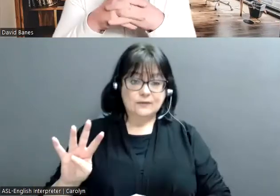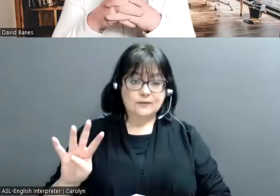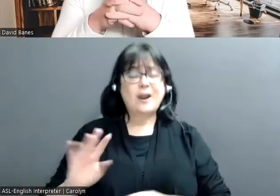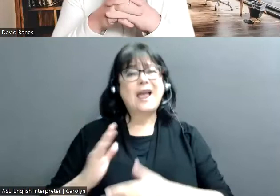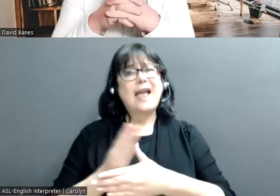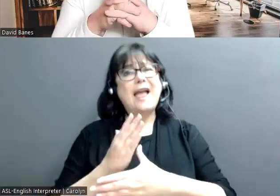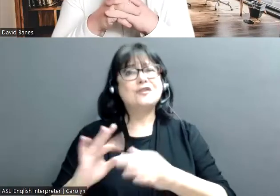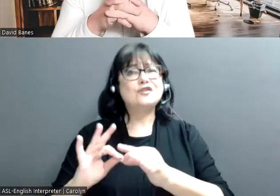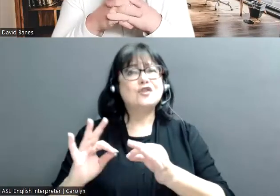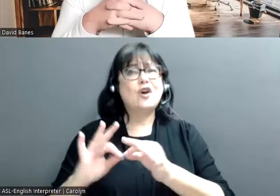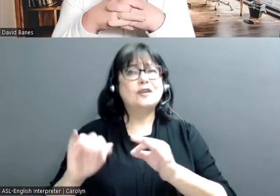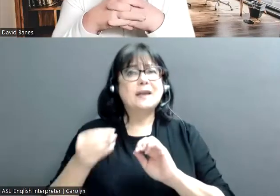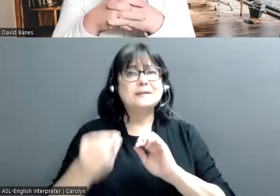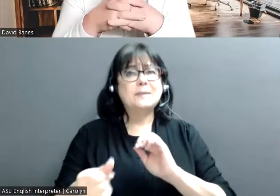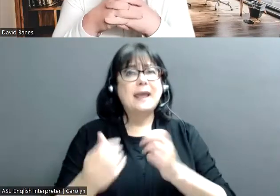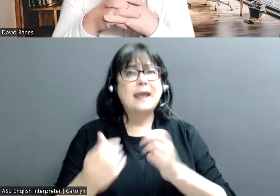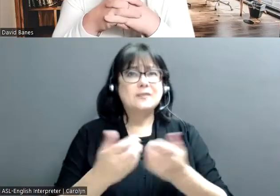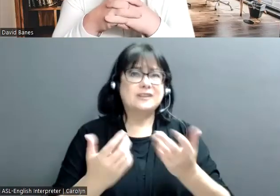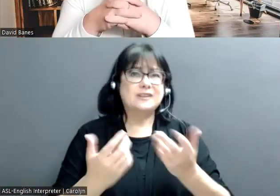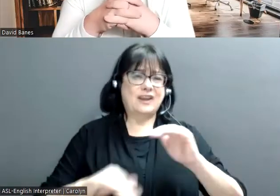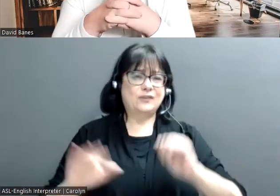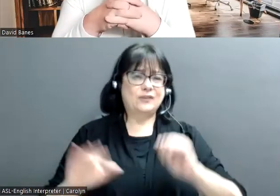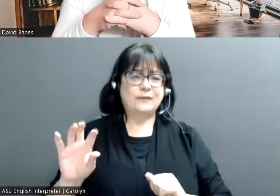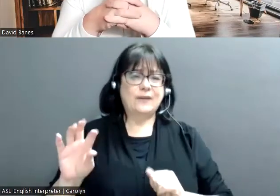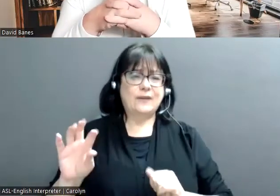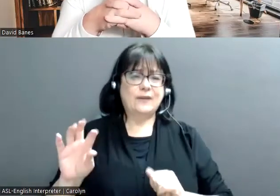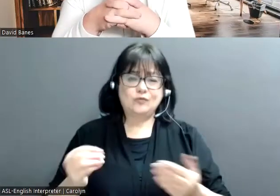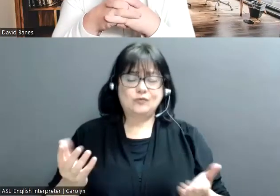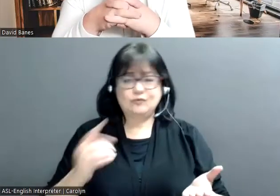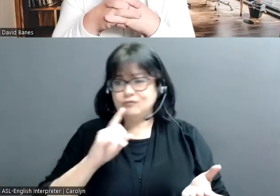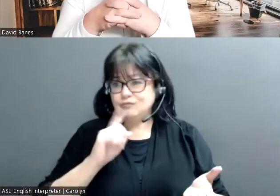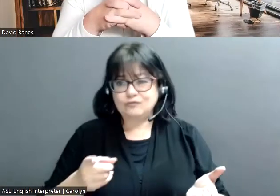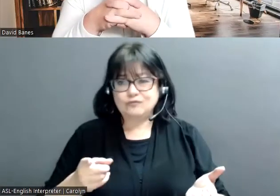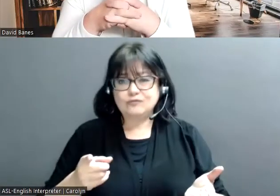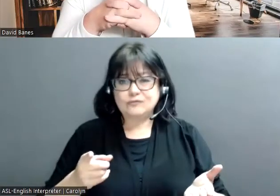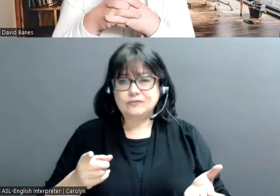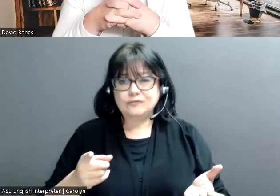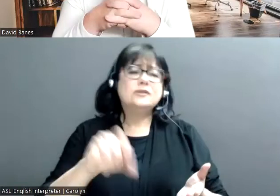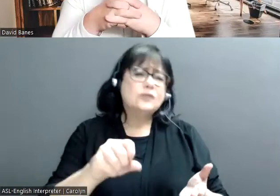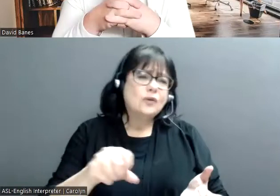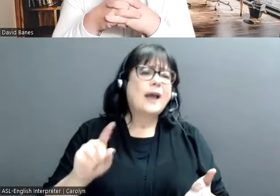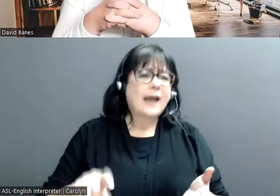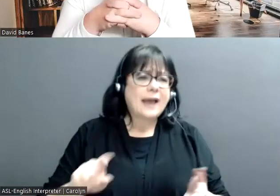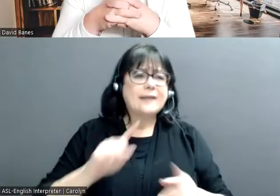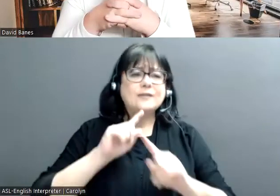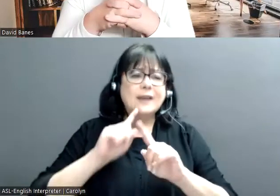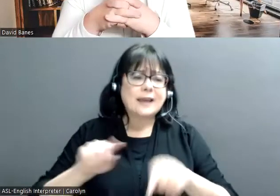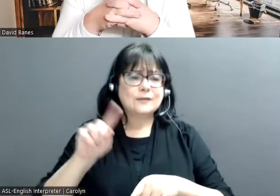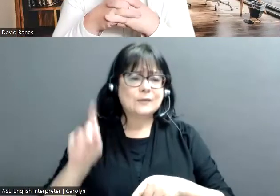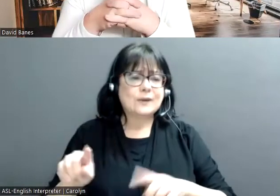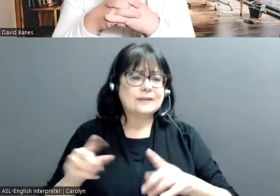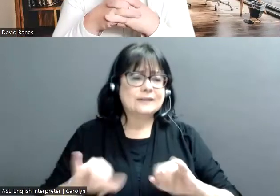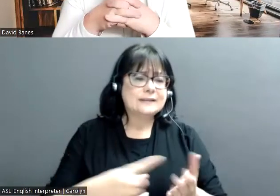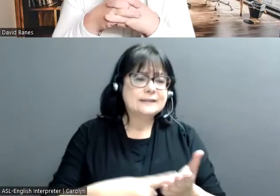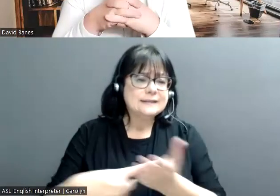under $500 for an accommodation. So it's definitely still part of the conversation, to answer the question directly. And I think we'd be naive